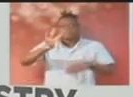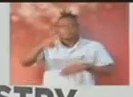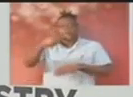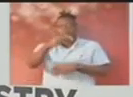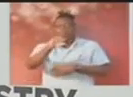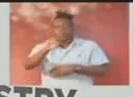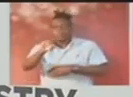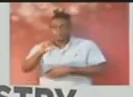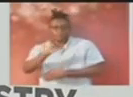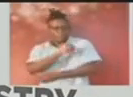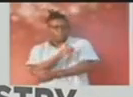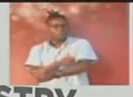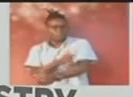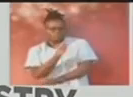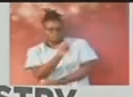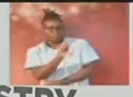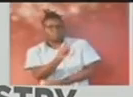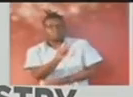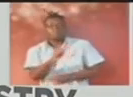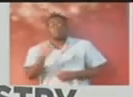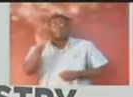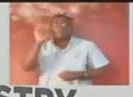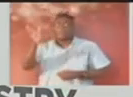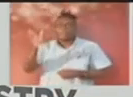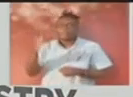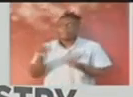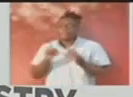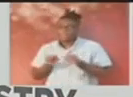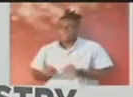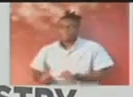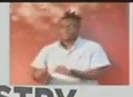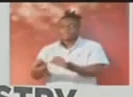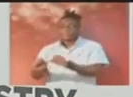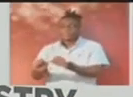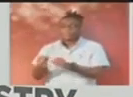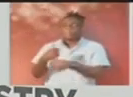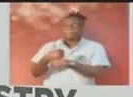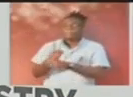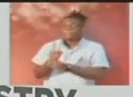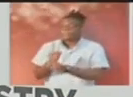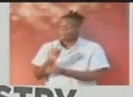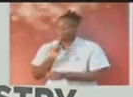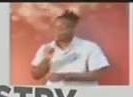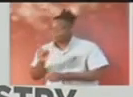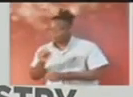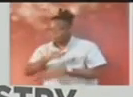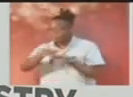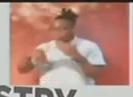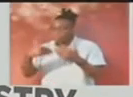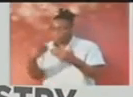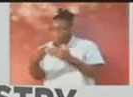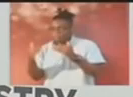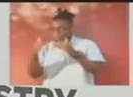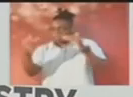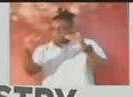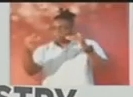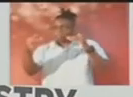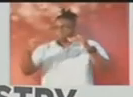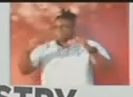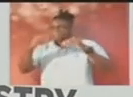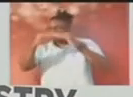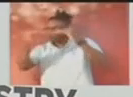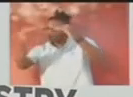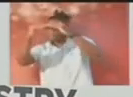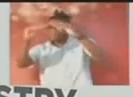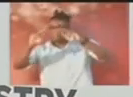So WHO continues to do an assessment until this dossier is complete. And this dossier needs to follow